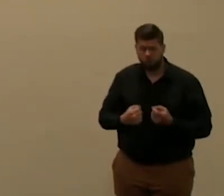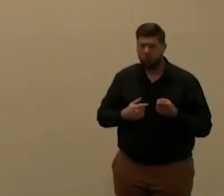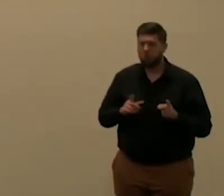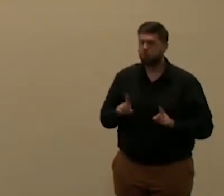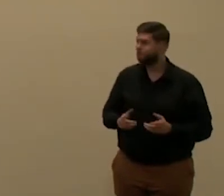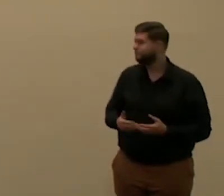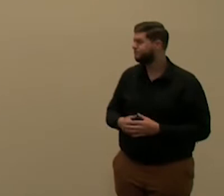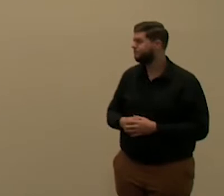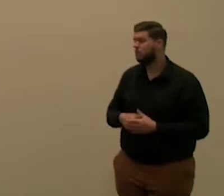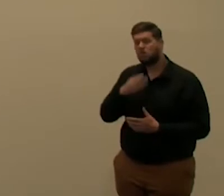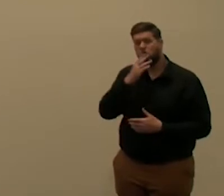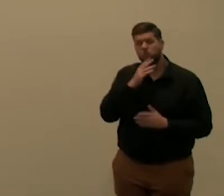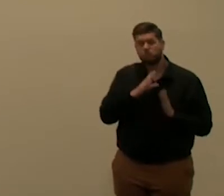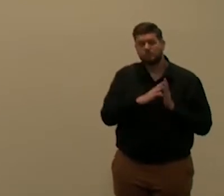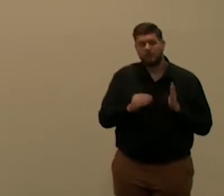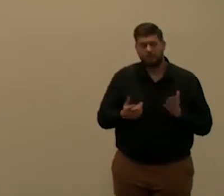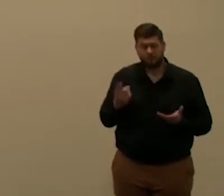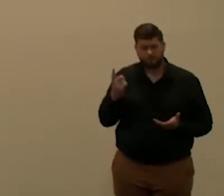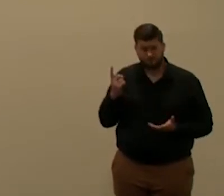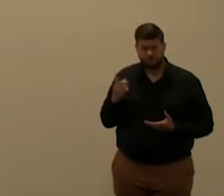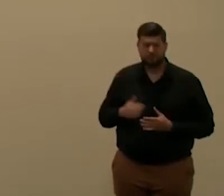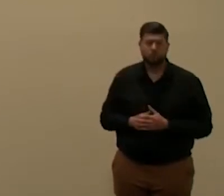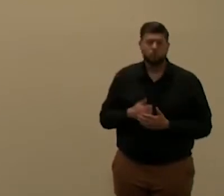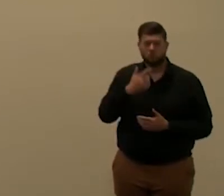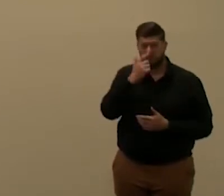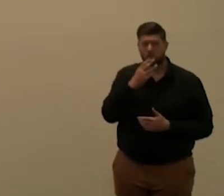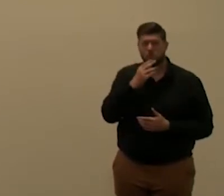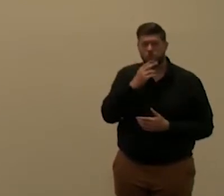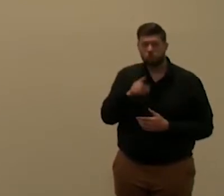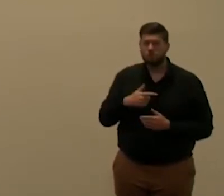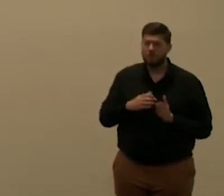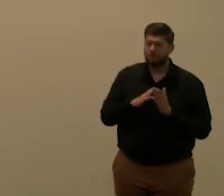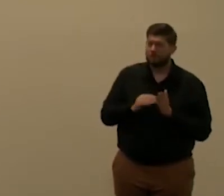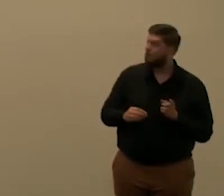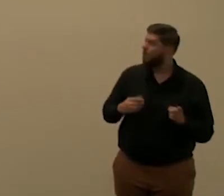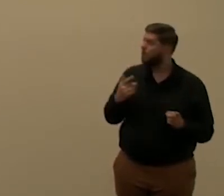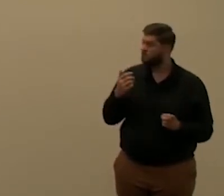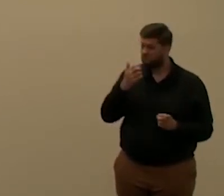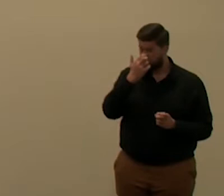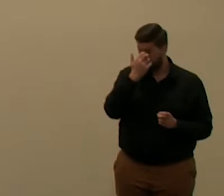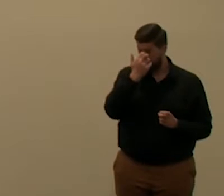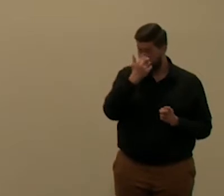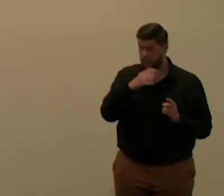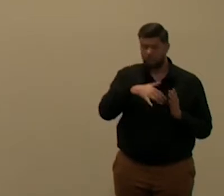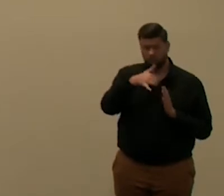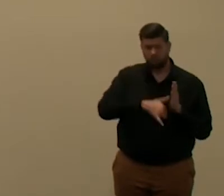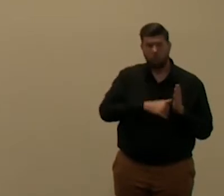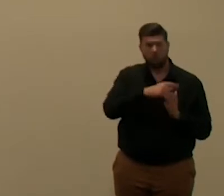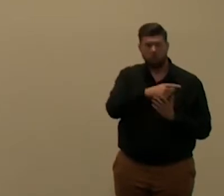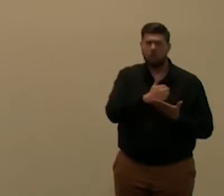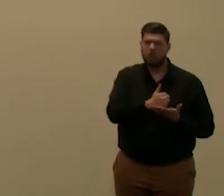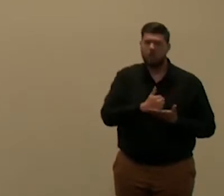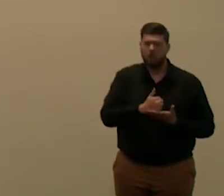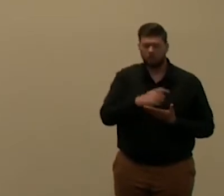use a template for this. So you can have templates in OneNote, for example. and really try to do it that